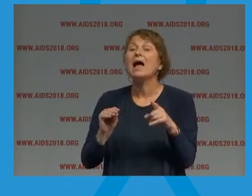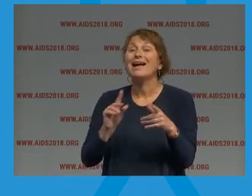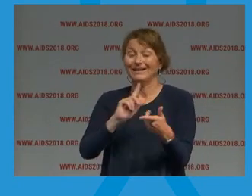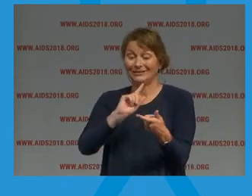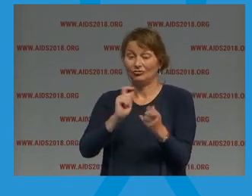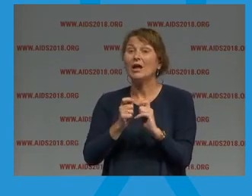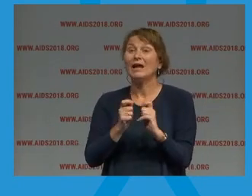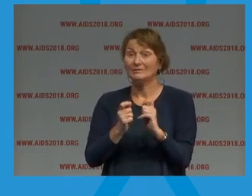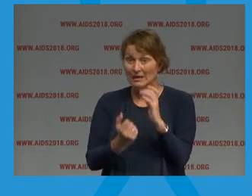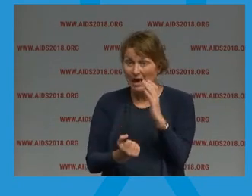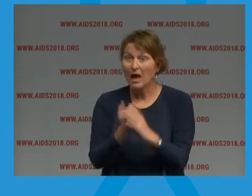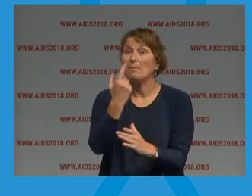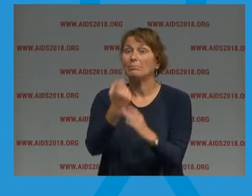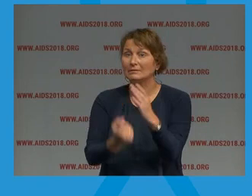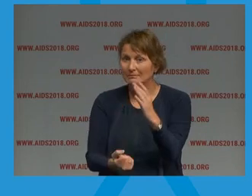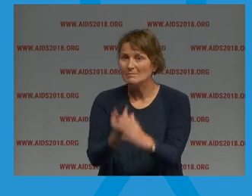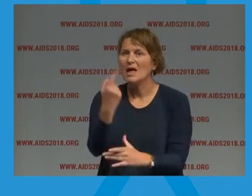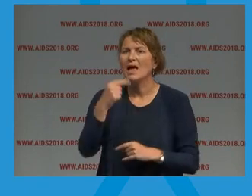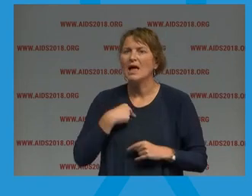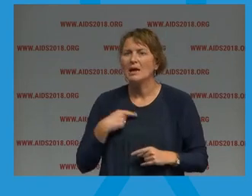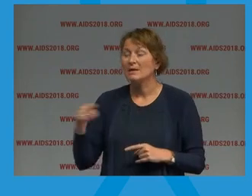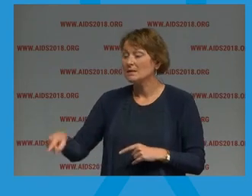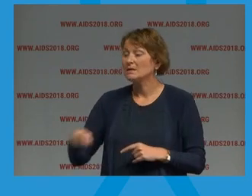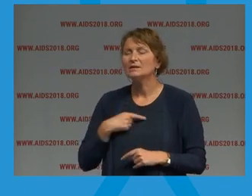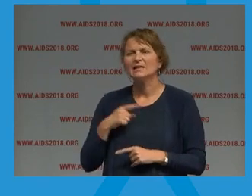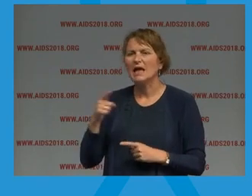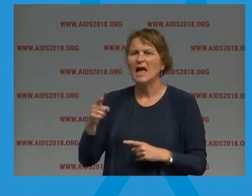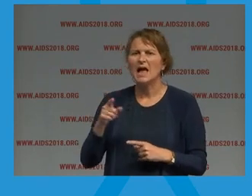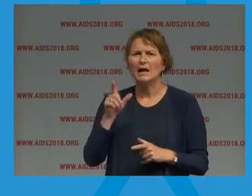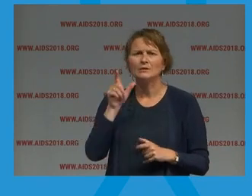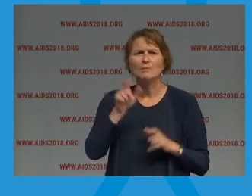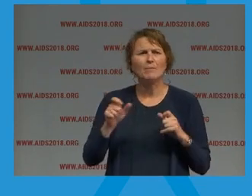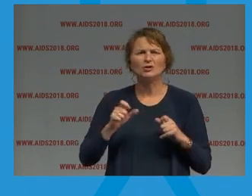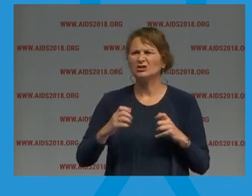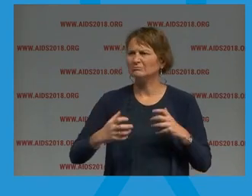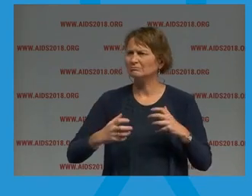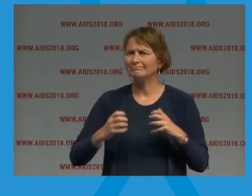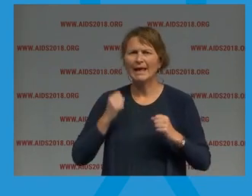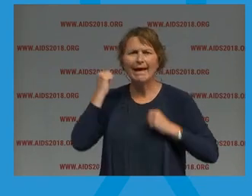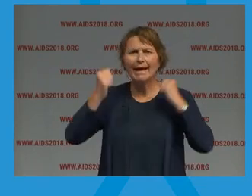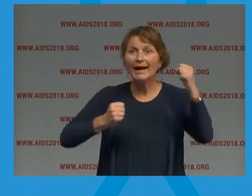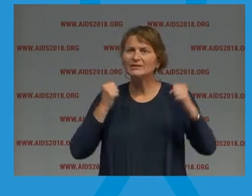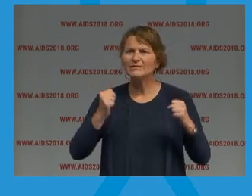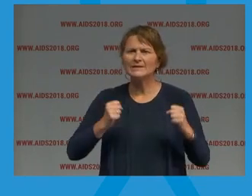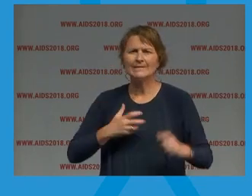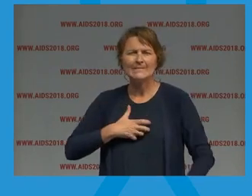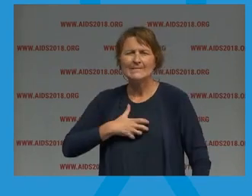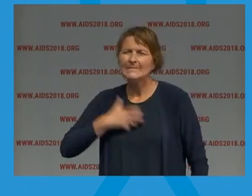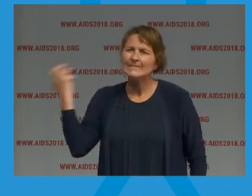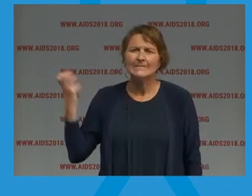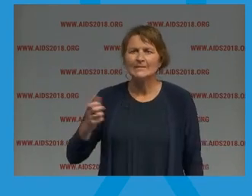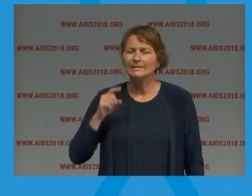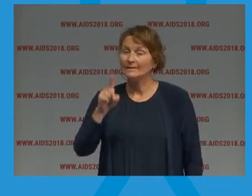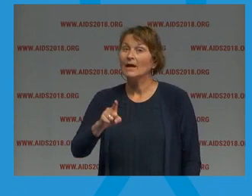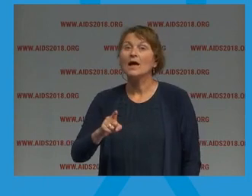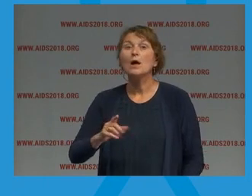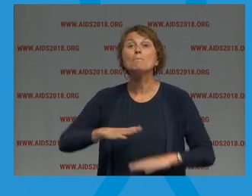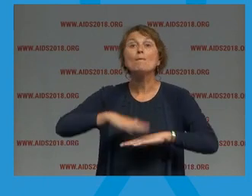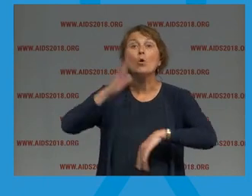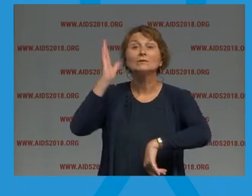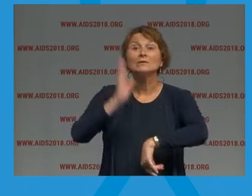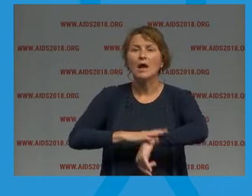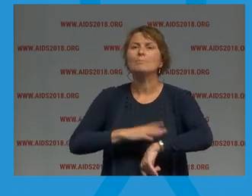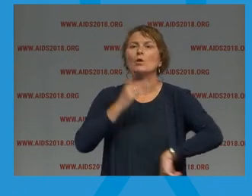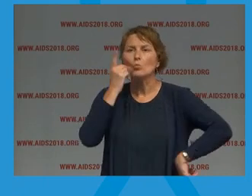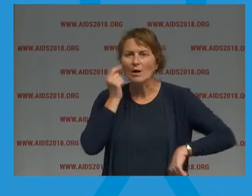to happen because of the agitation of activists who are mostly women. So that's